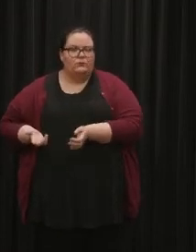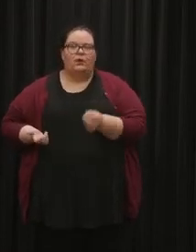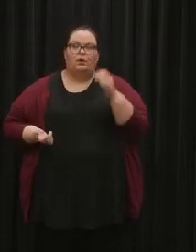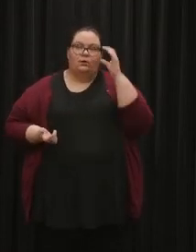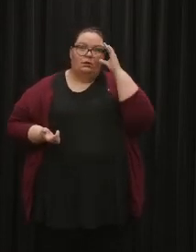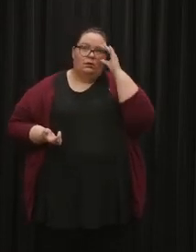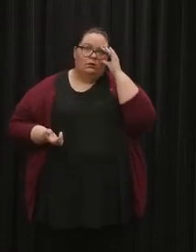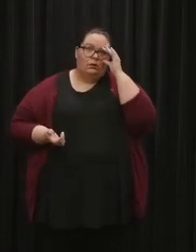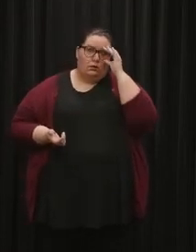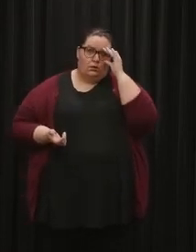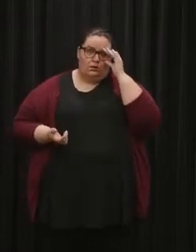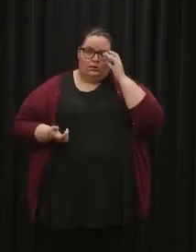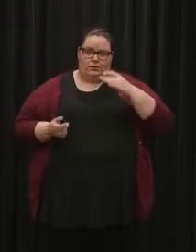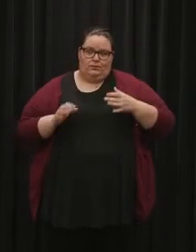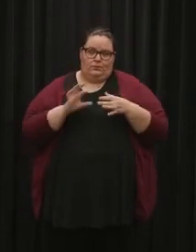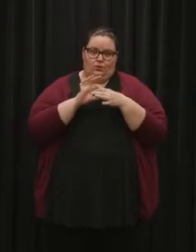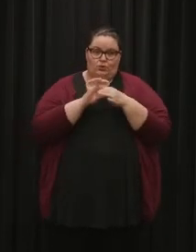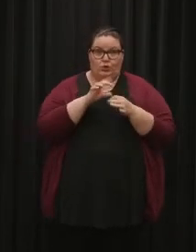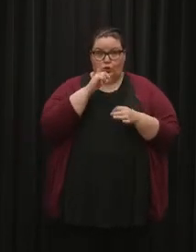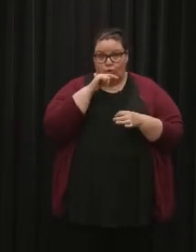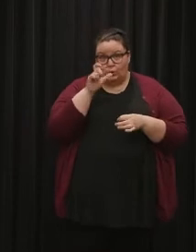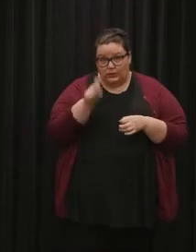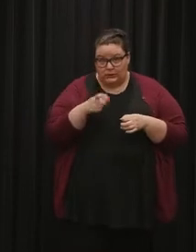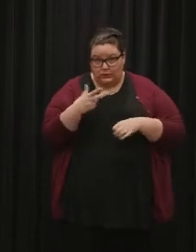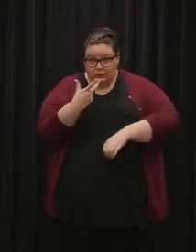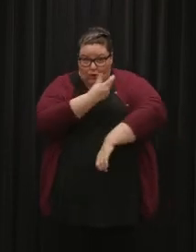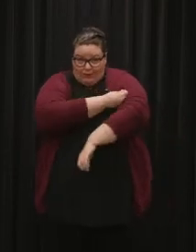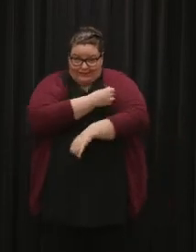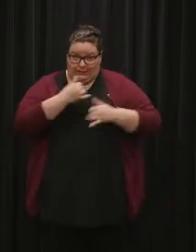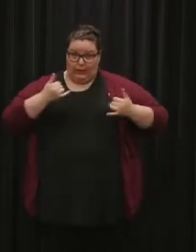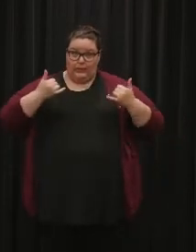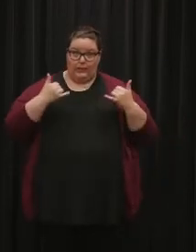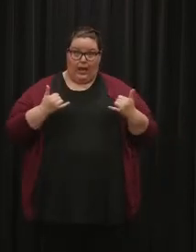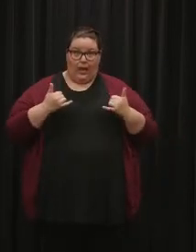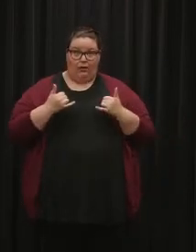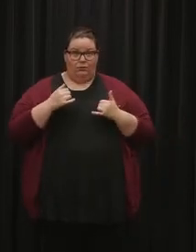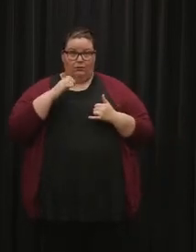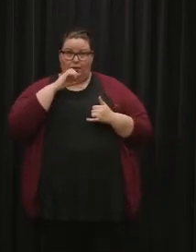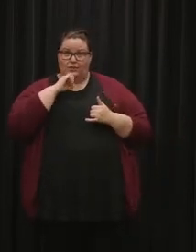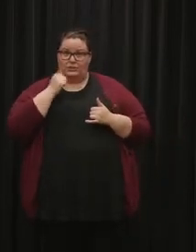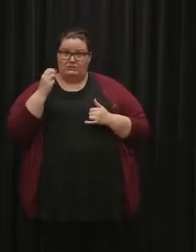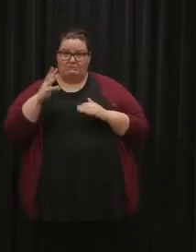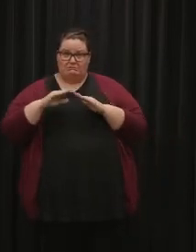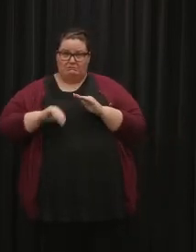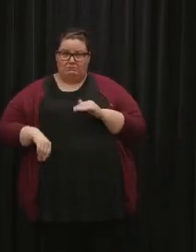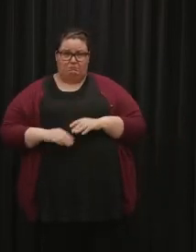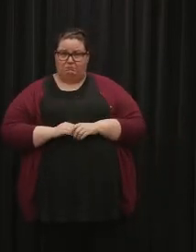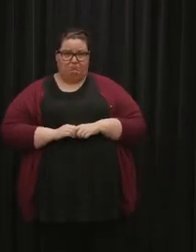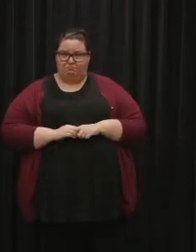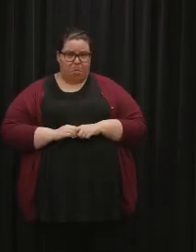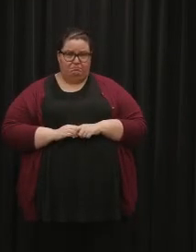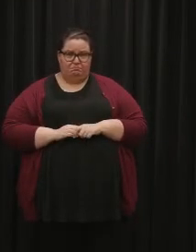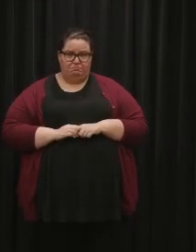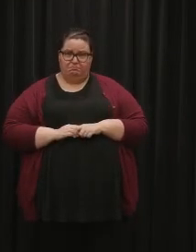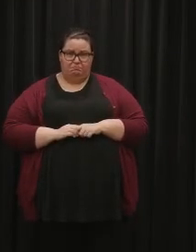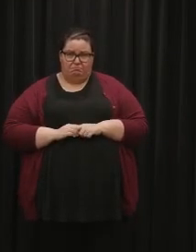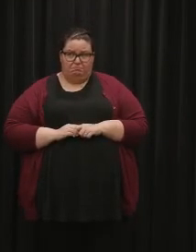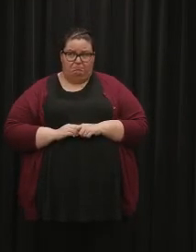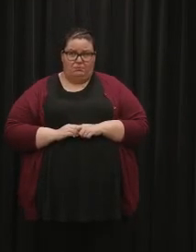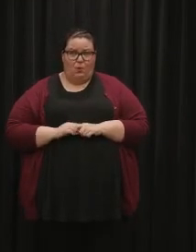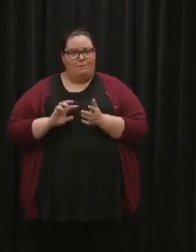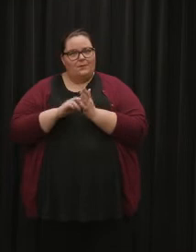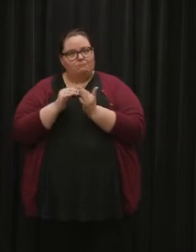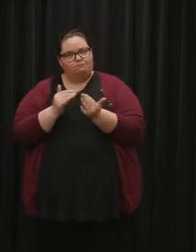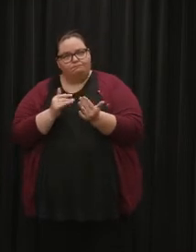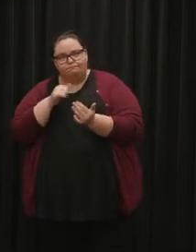guess with respect to who needs to be vaccinated first, children under the age of 16 aren't actually on that list. So they can